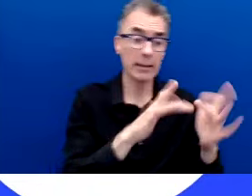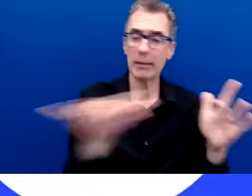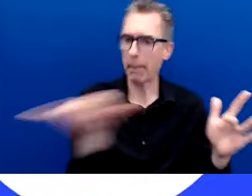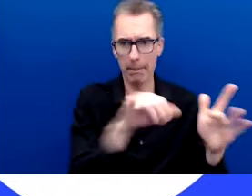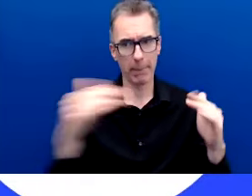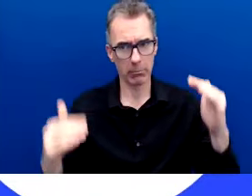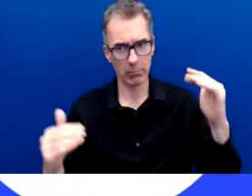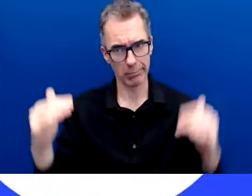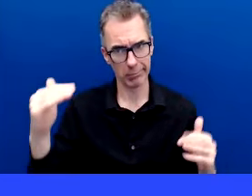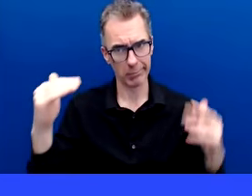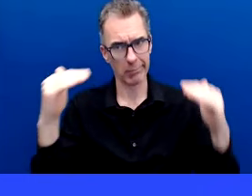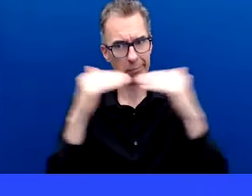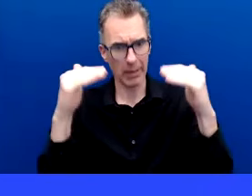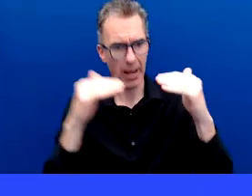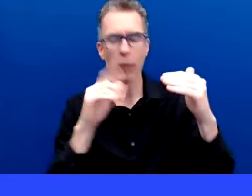engagement.